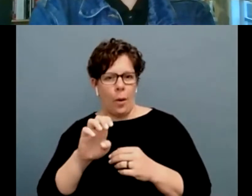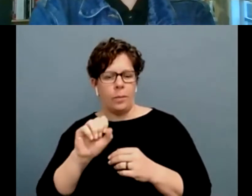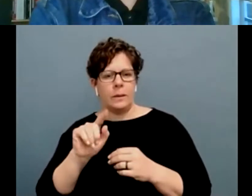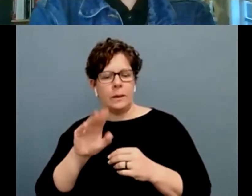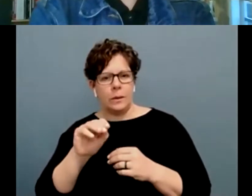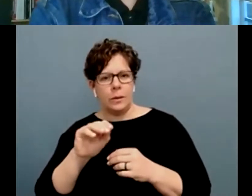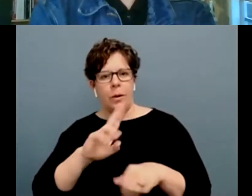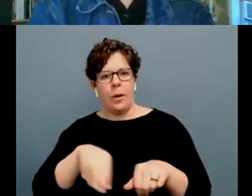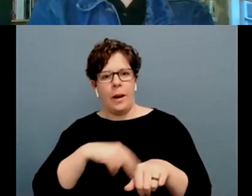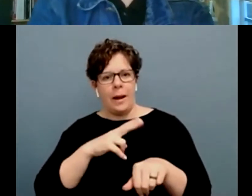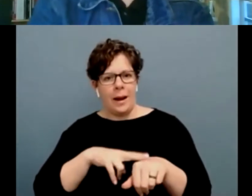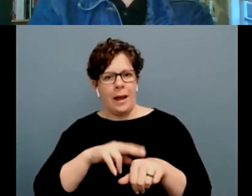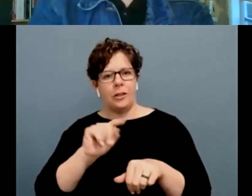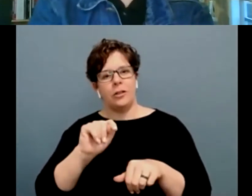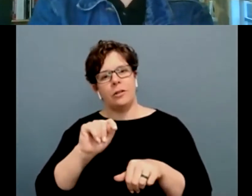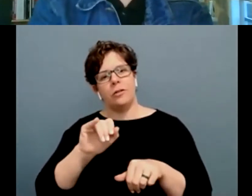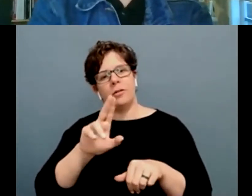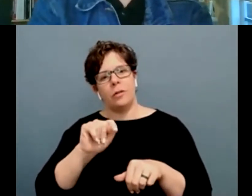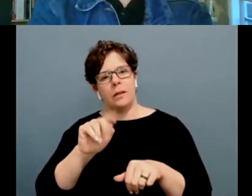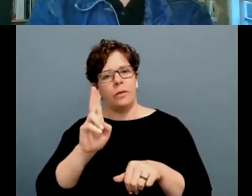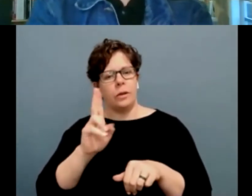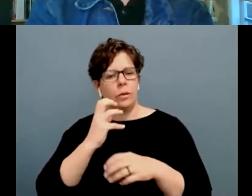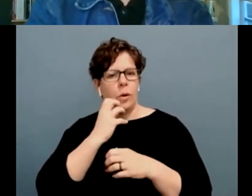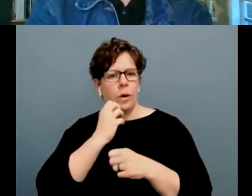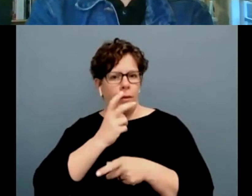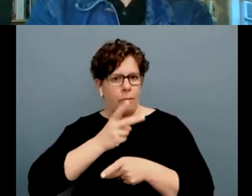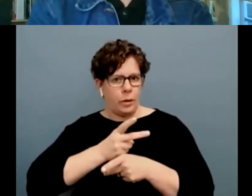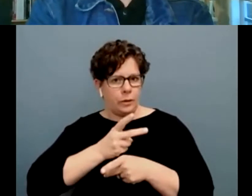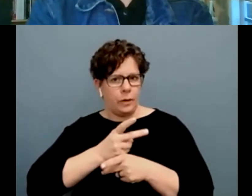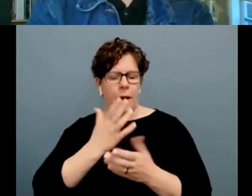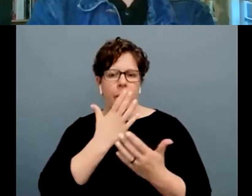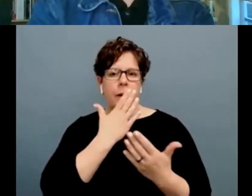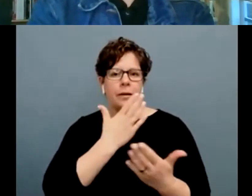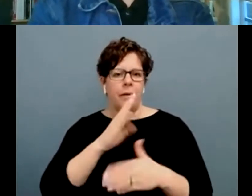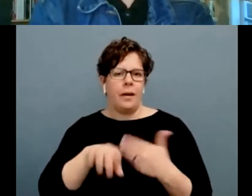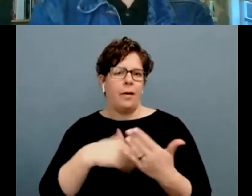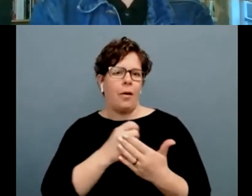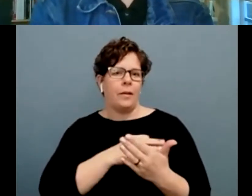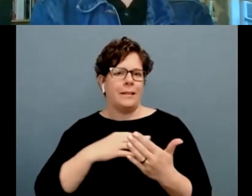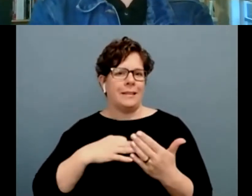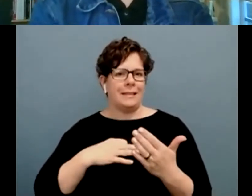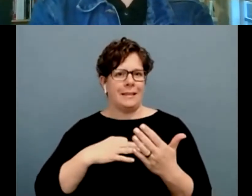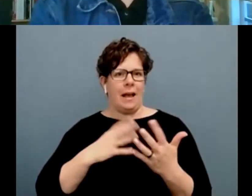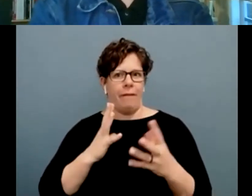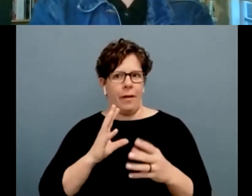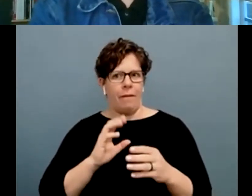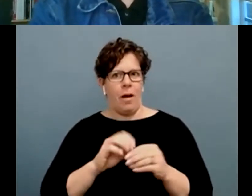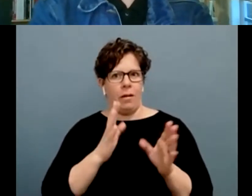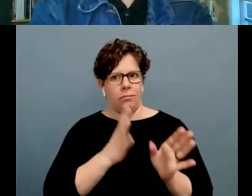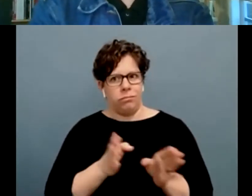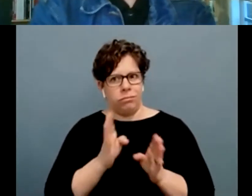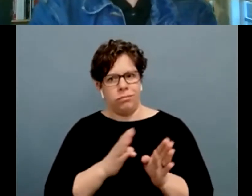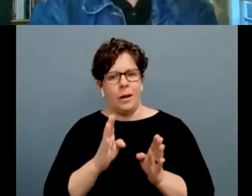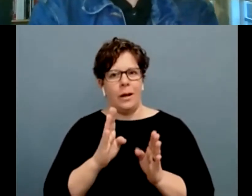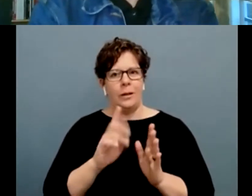Historic Preservation. I do want to take a moment to thank all the staff that was involved to get this virtual road trip